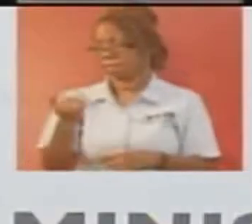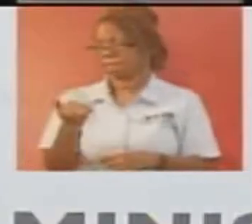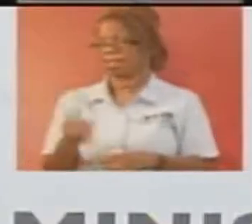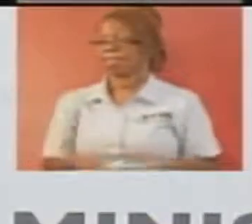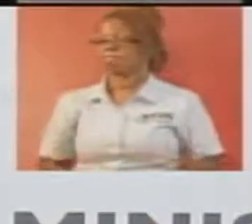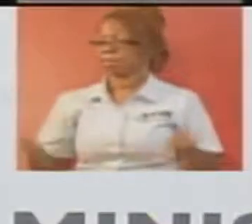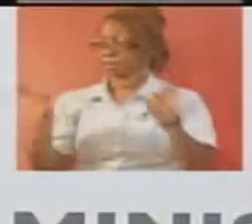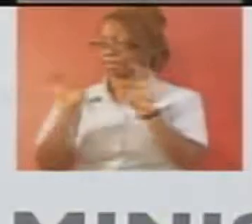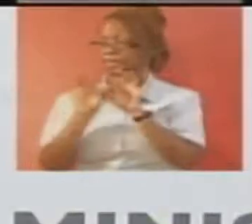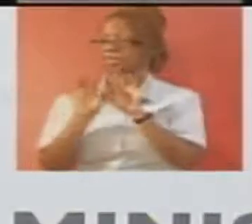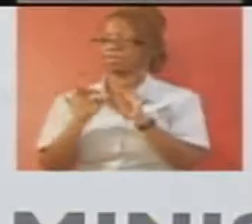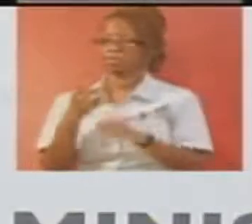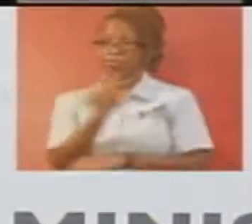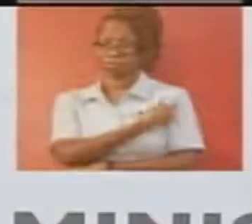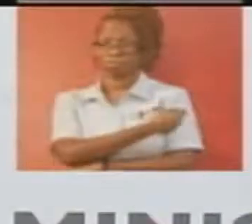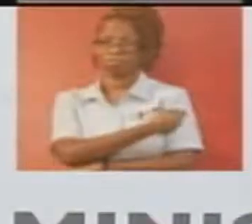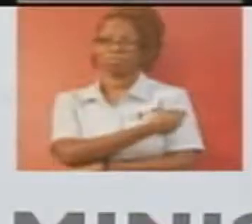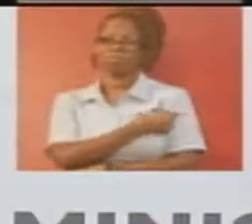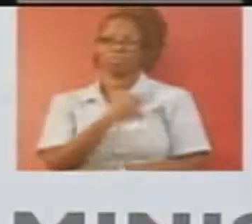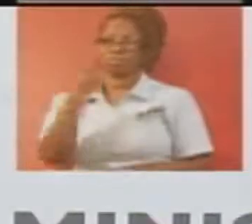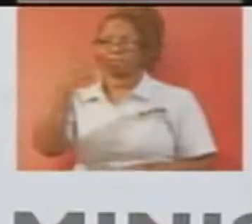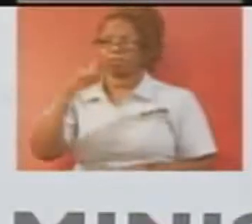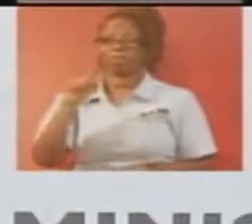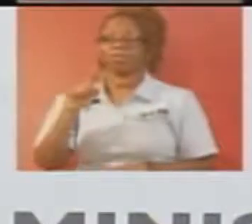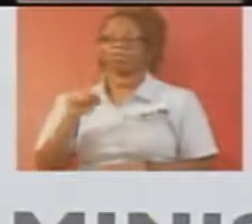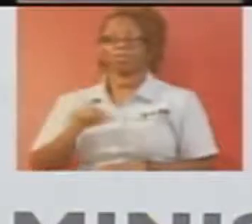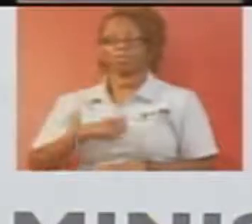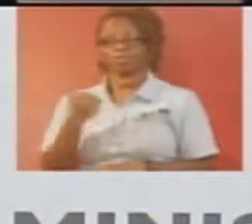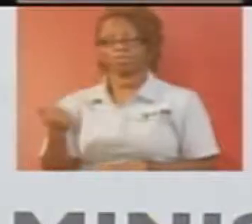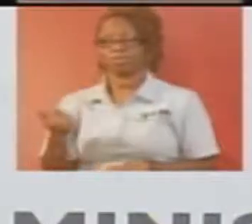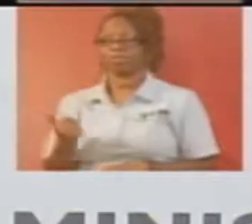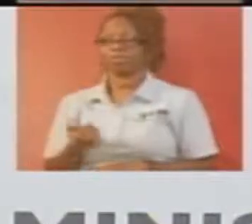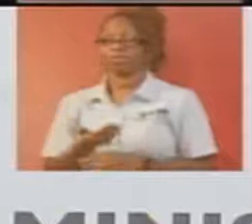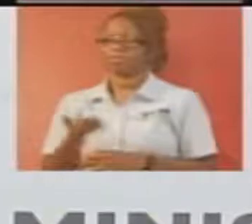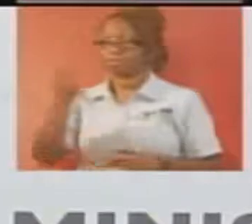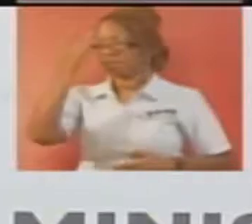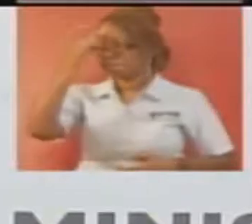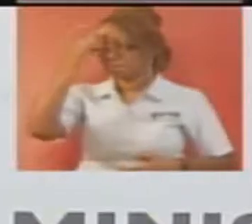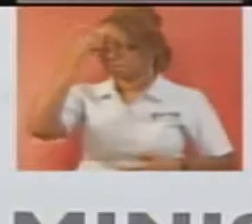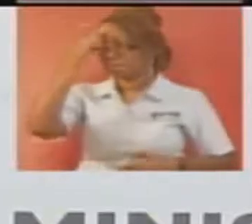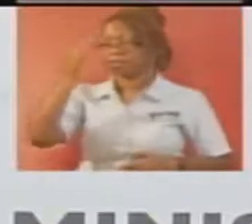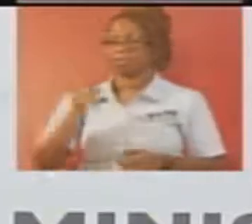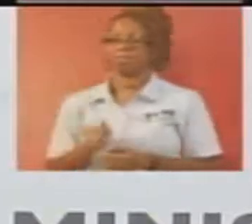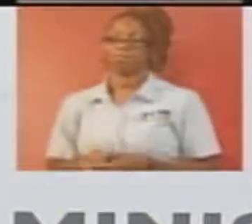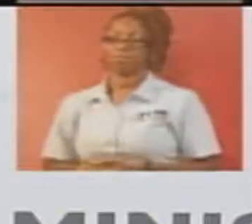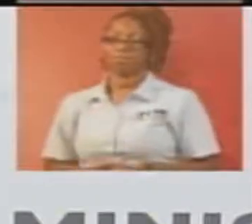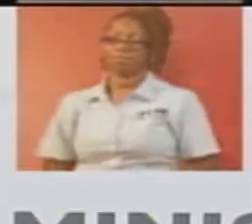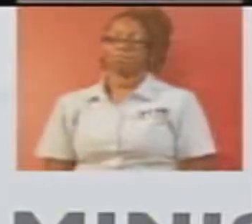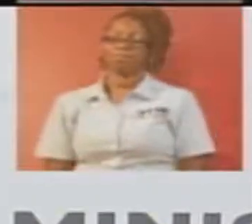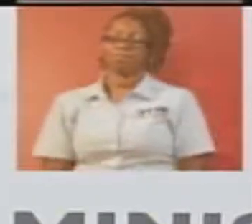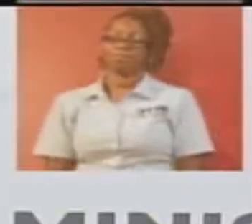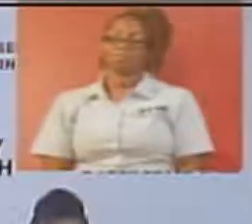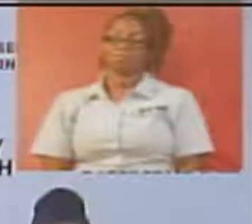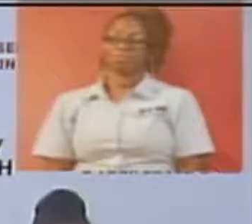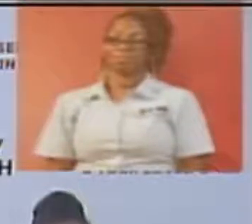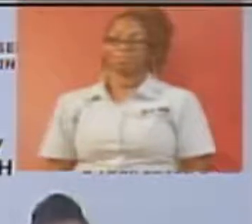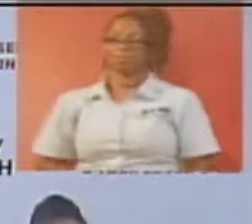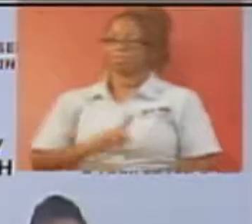diseases, such as the flu and COVID-19. Professor Carrington will now provide more information on this